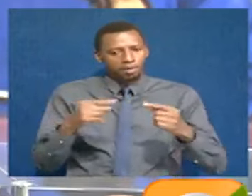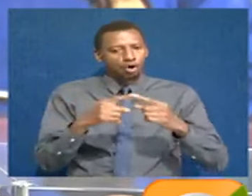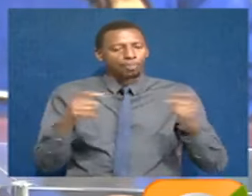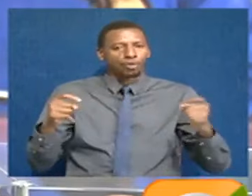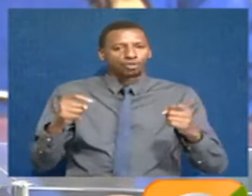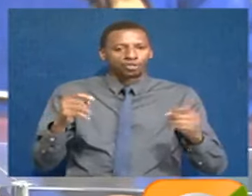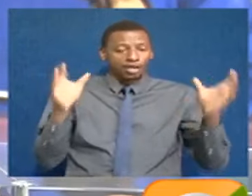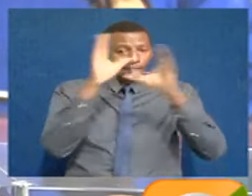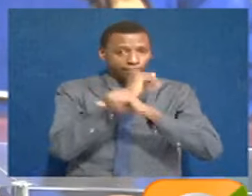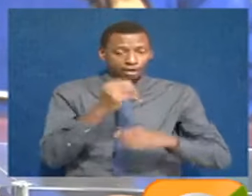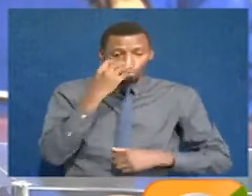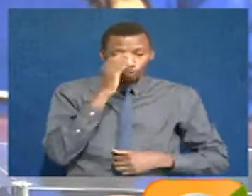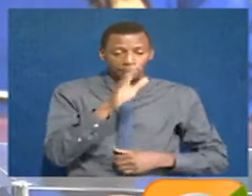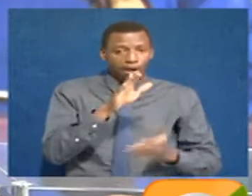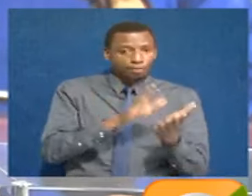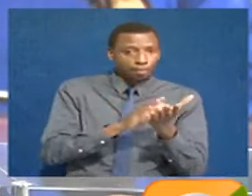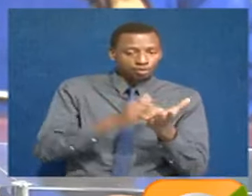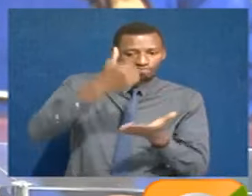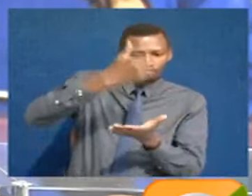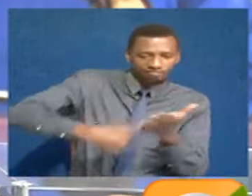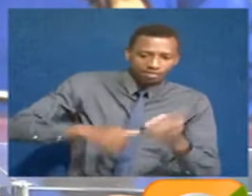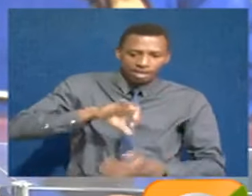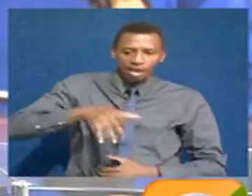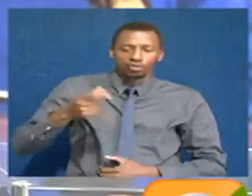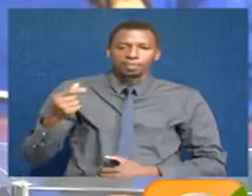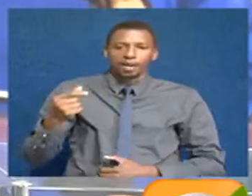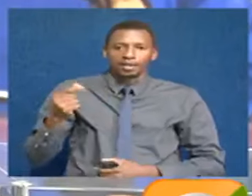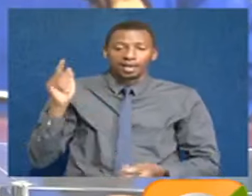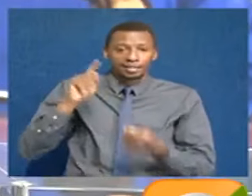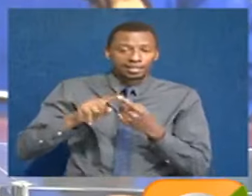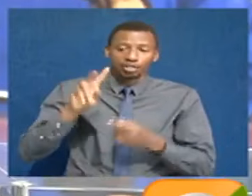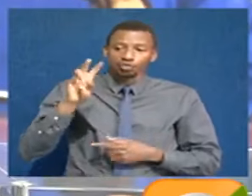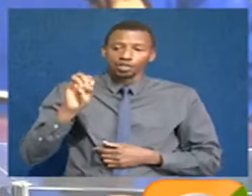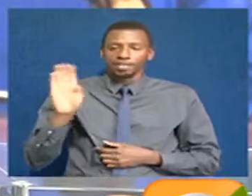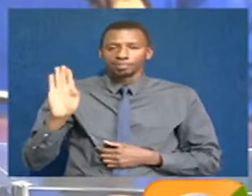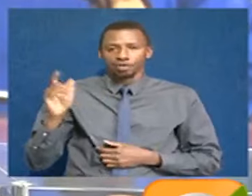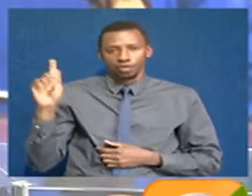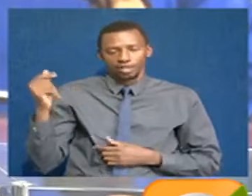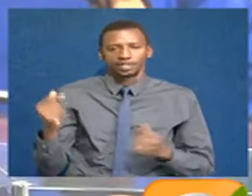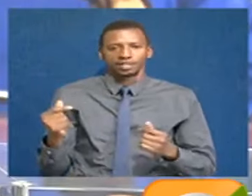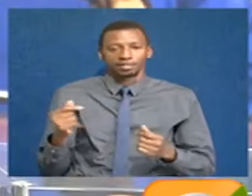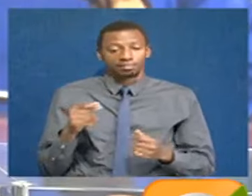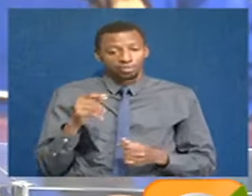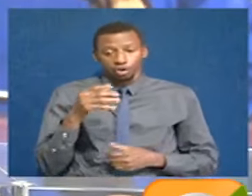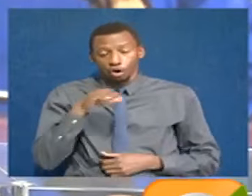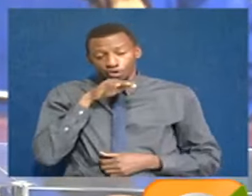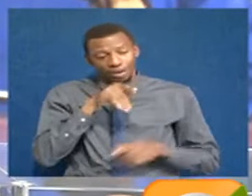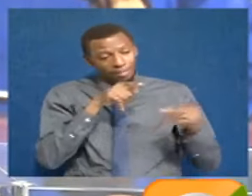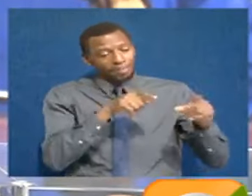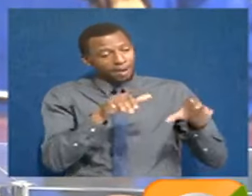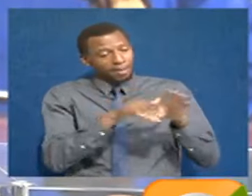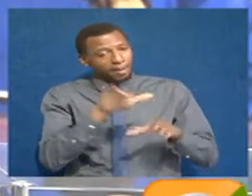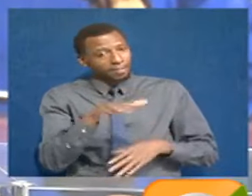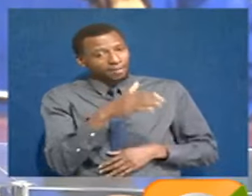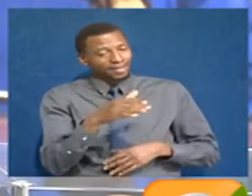Ruto's proposal to slash county fines to 20 billion shillings. Odinga accuses members of parliament of sabotaging